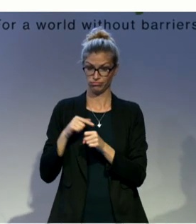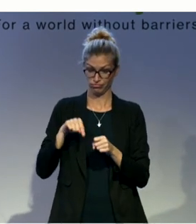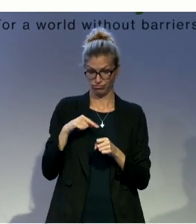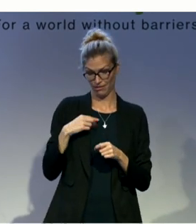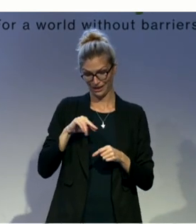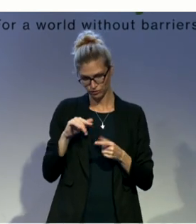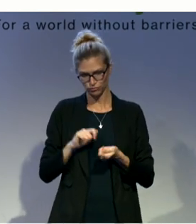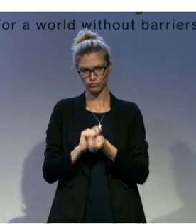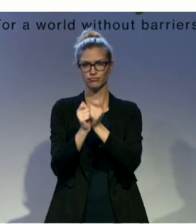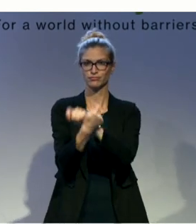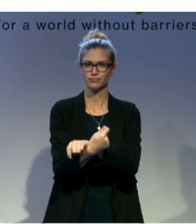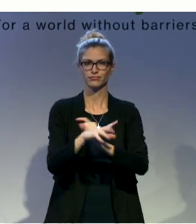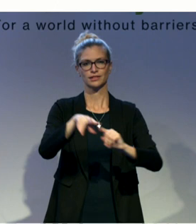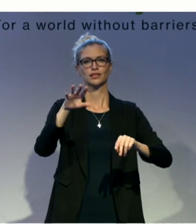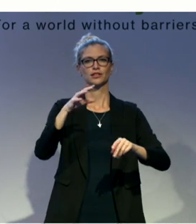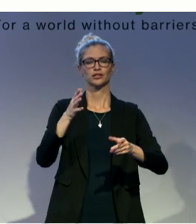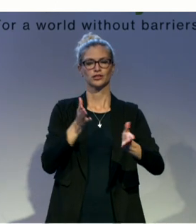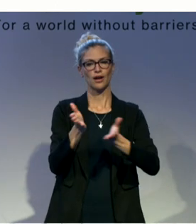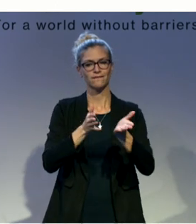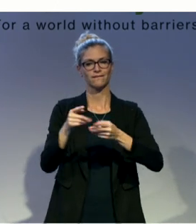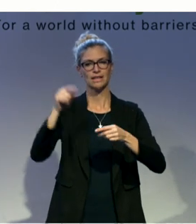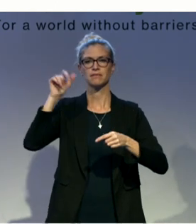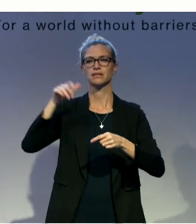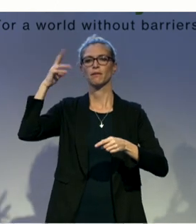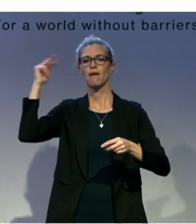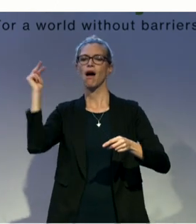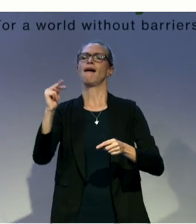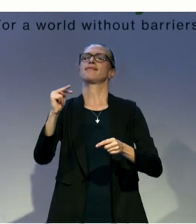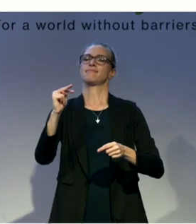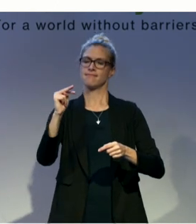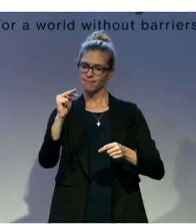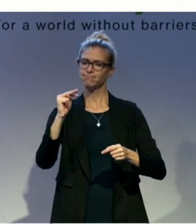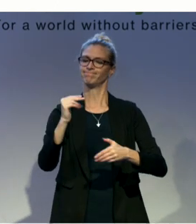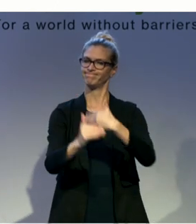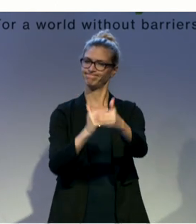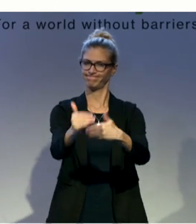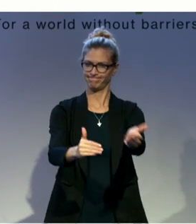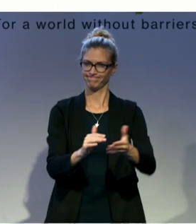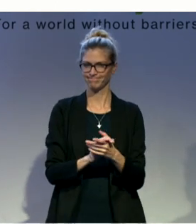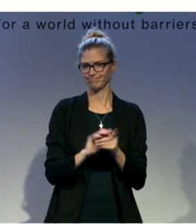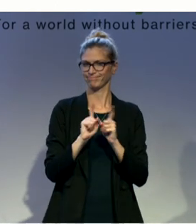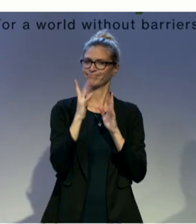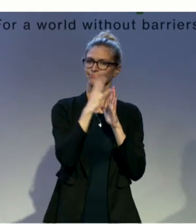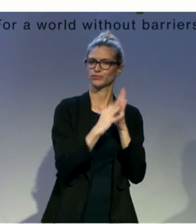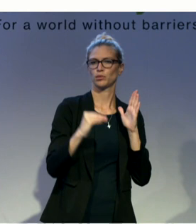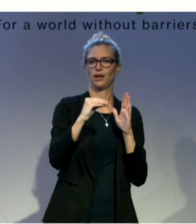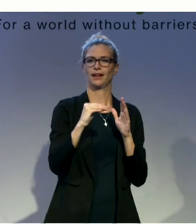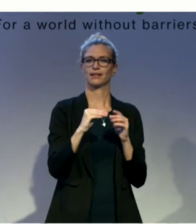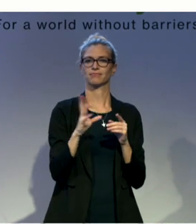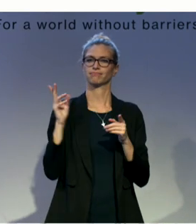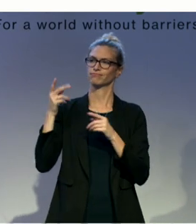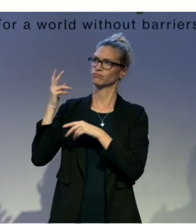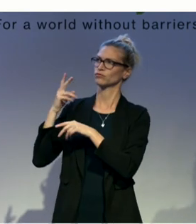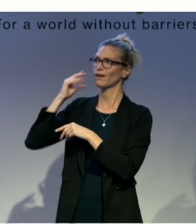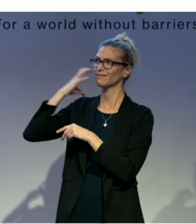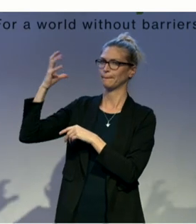provider. There is a model for state-run institutions, instead of closing, how to